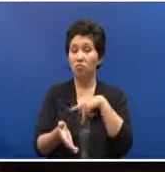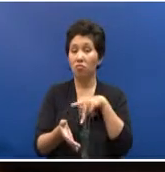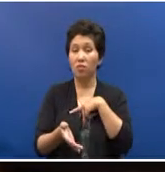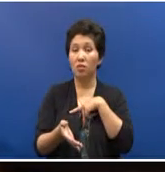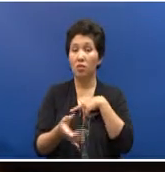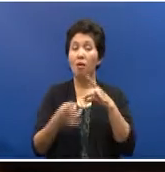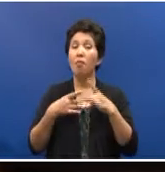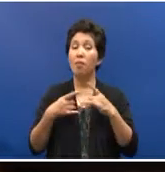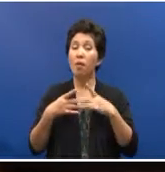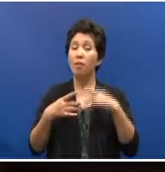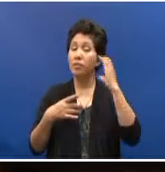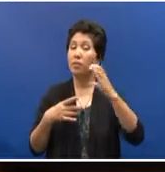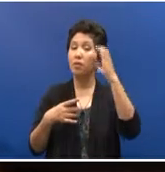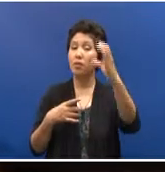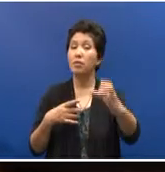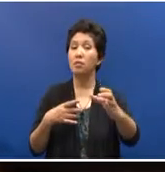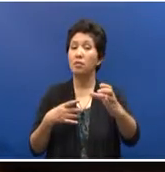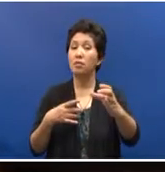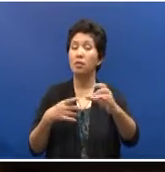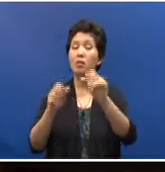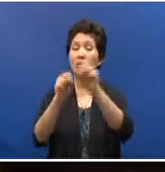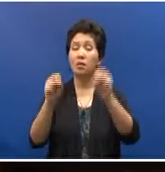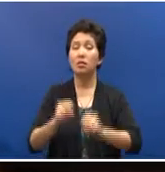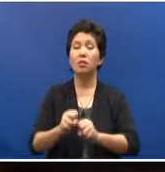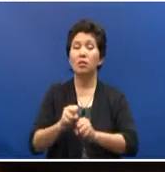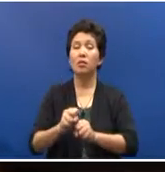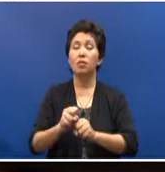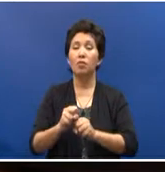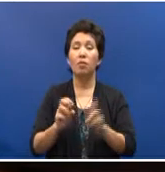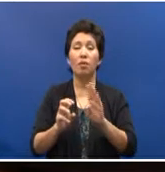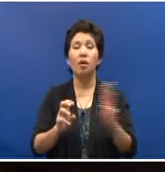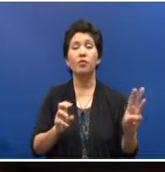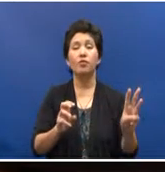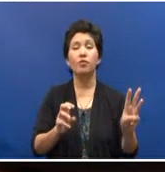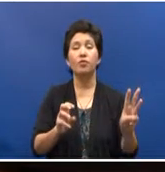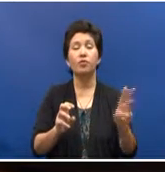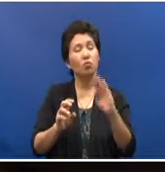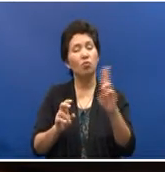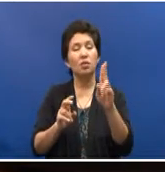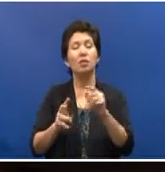private property is a concept that is taken for granted in the West, sometimes